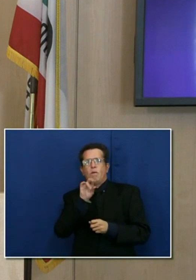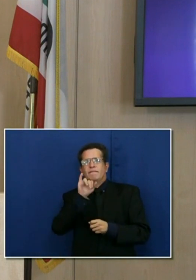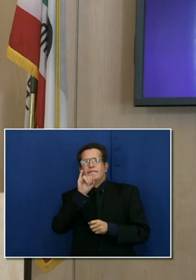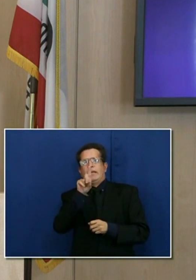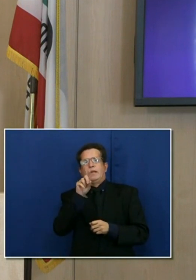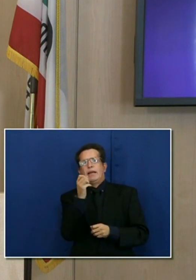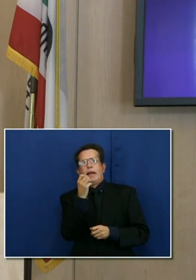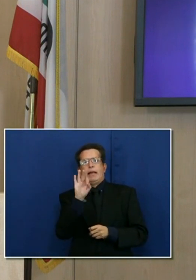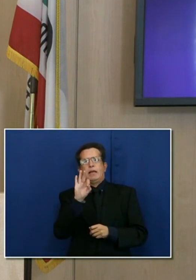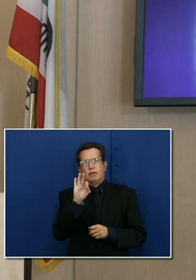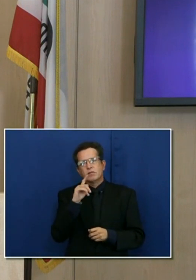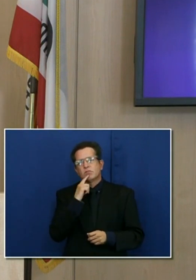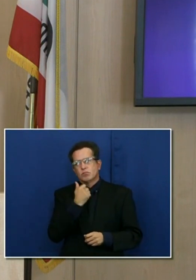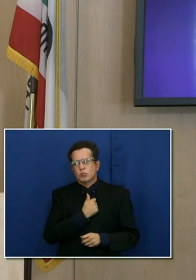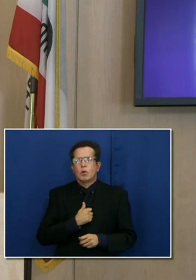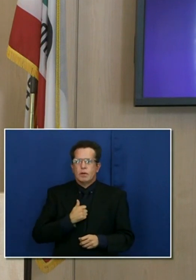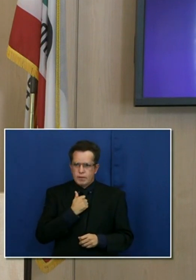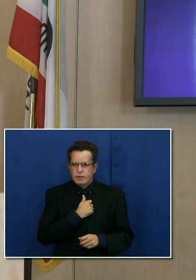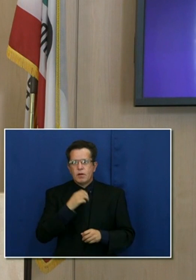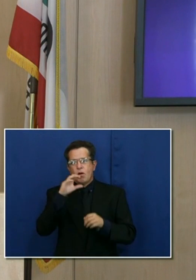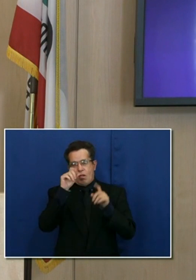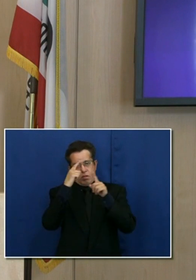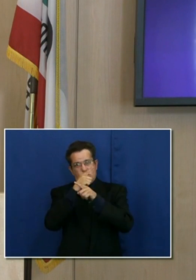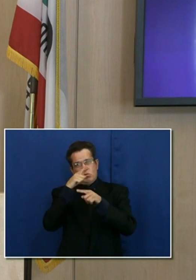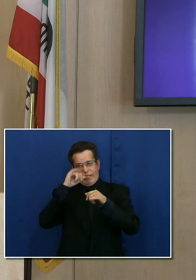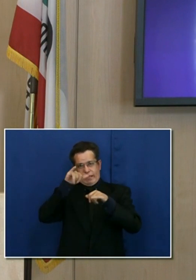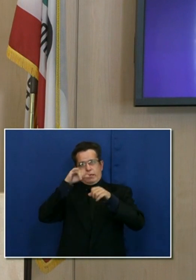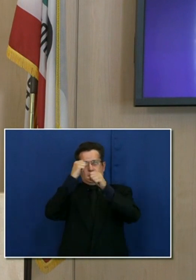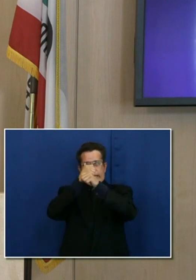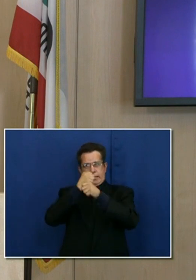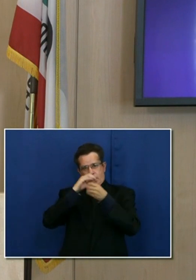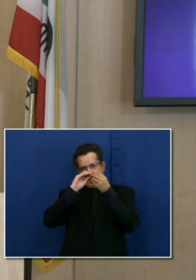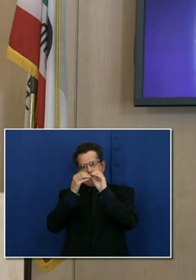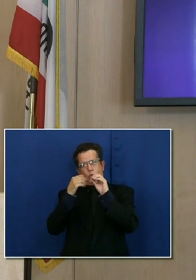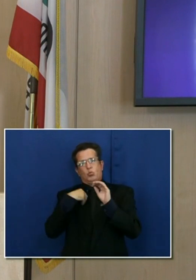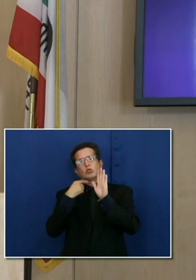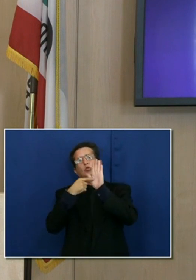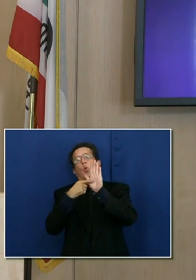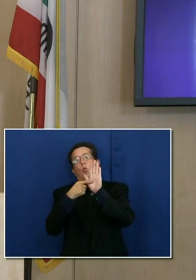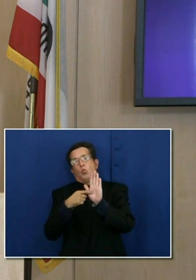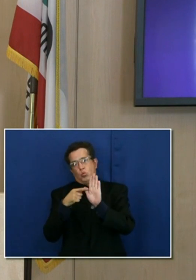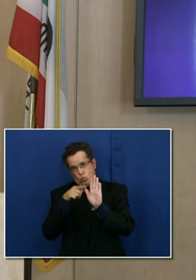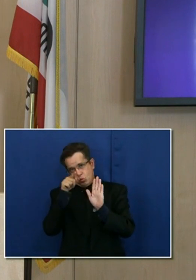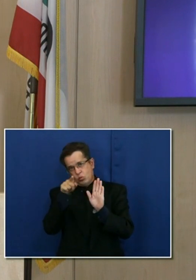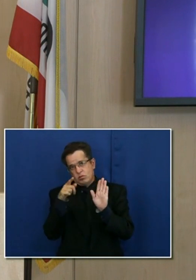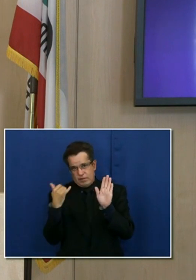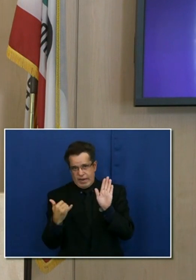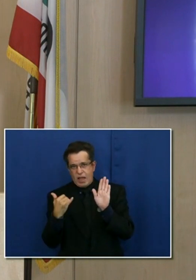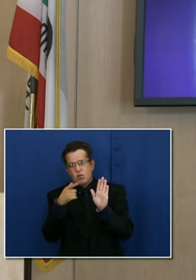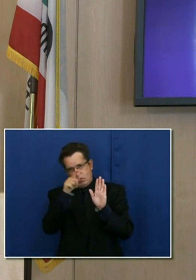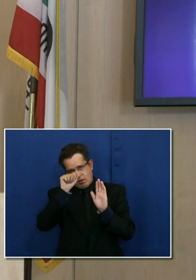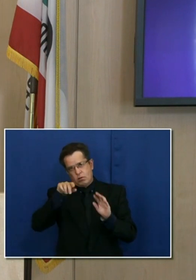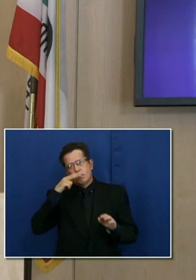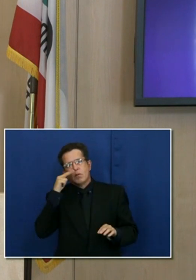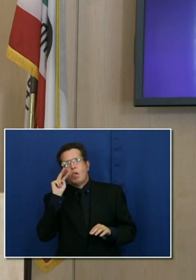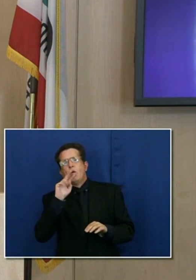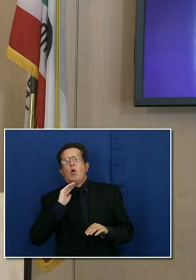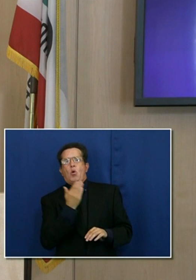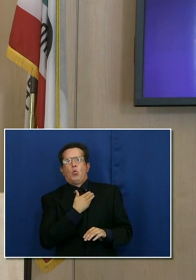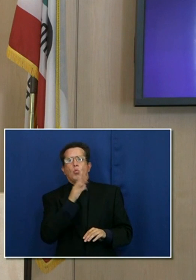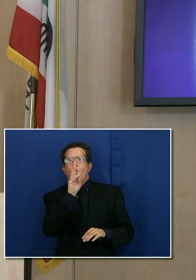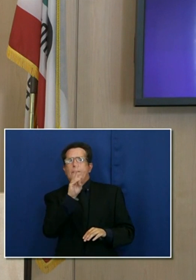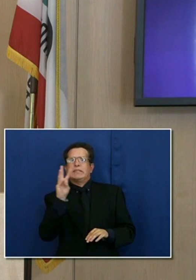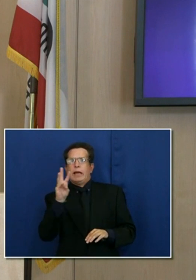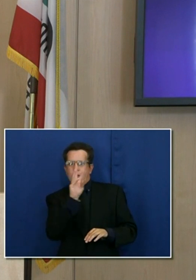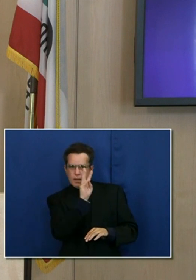And also, all of the statistics that we share today and additional information is found on our county's website,